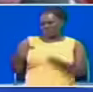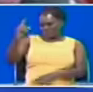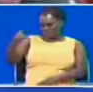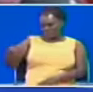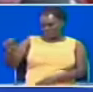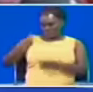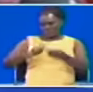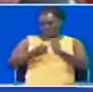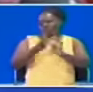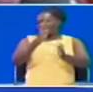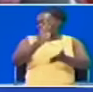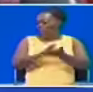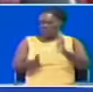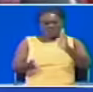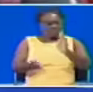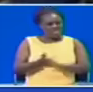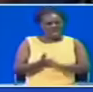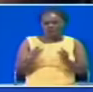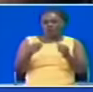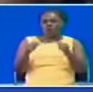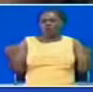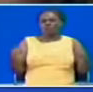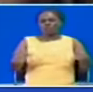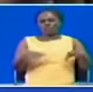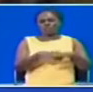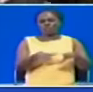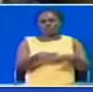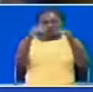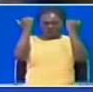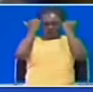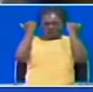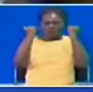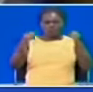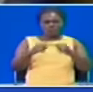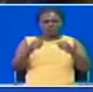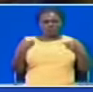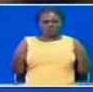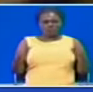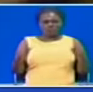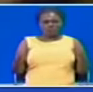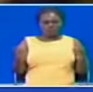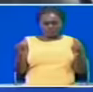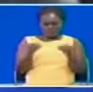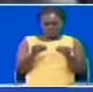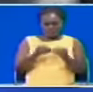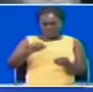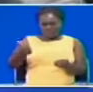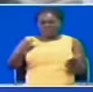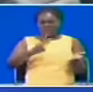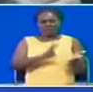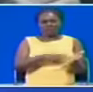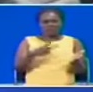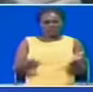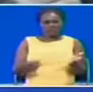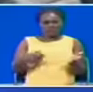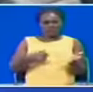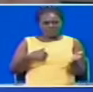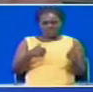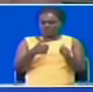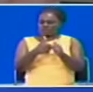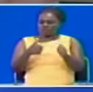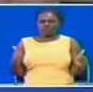the amendments without their court counterparts. In court, the opposition would face yet another defeat. I decline to